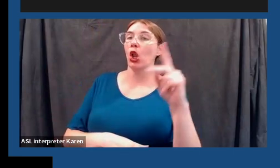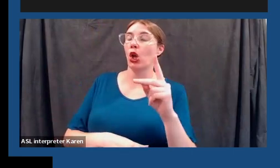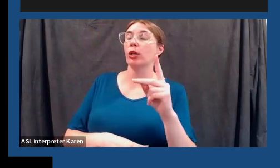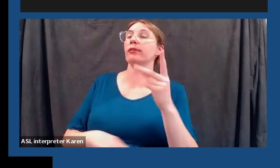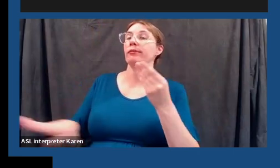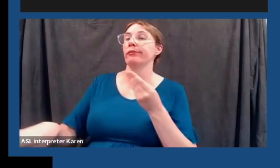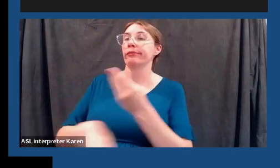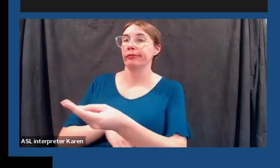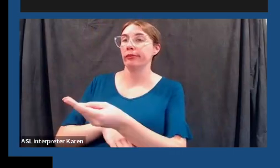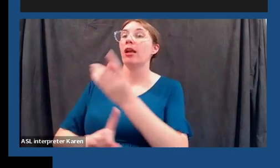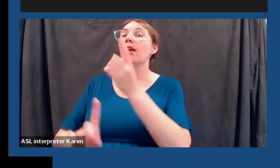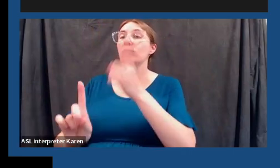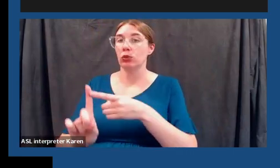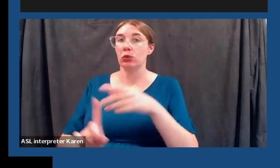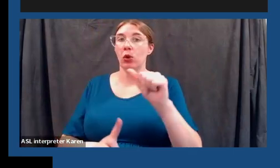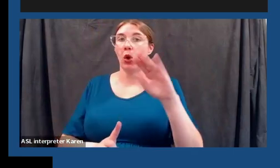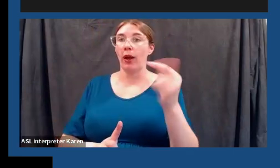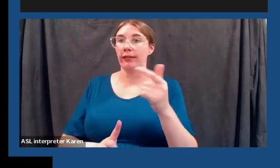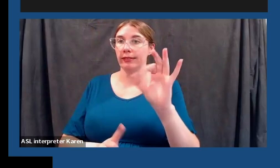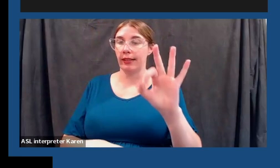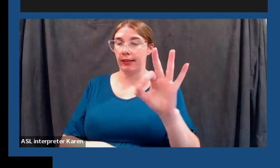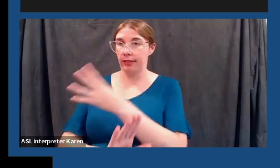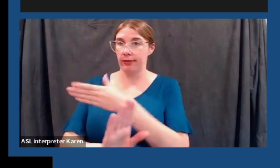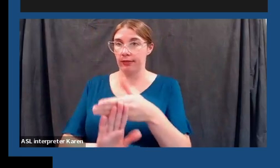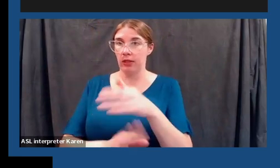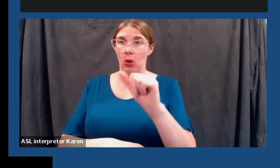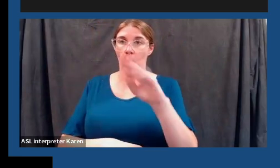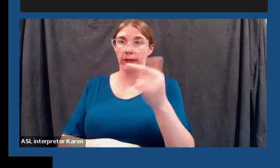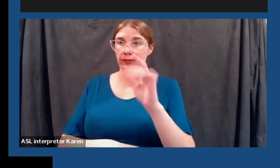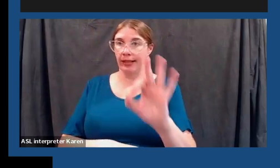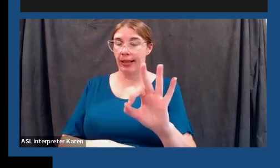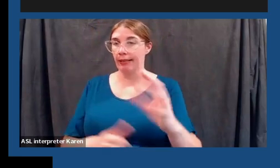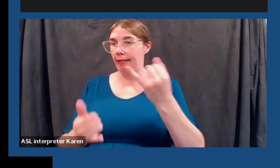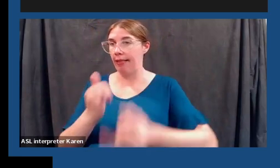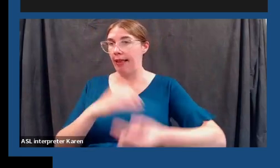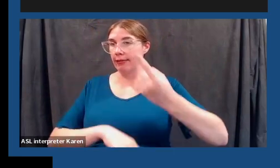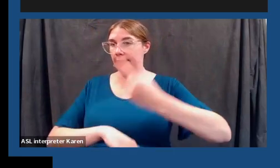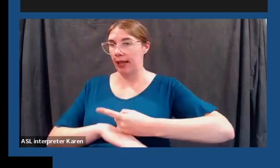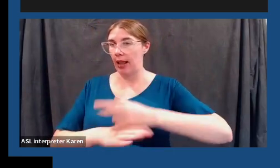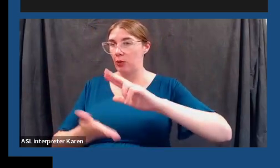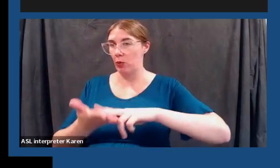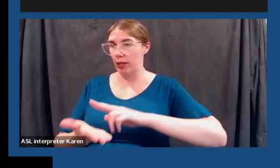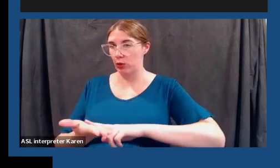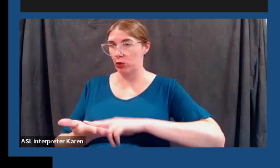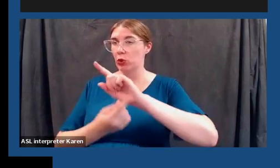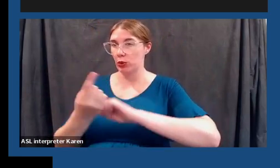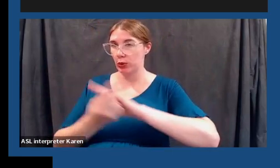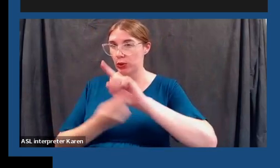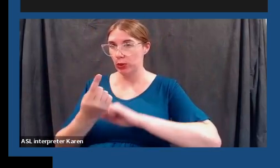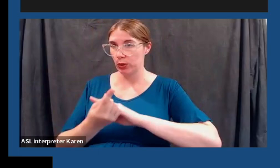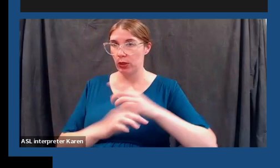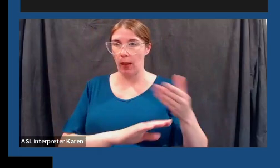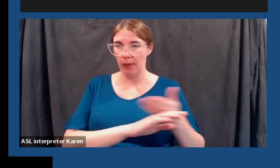through August 9th. August 9th is the last day you can register in person before Election Day, or you can, as was